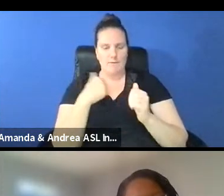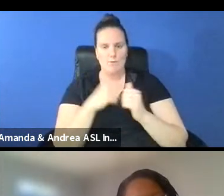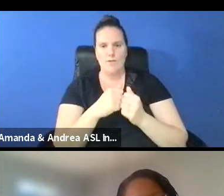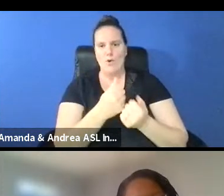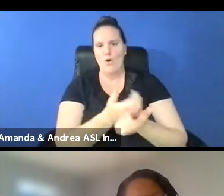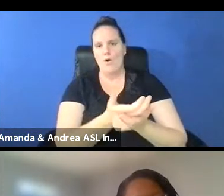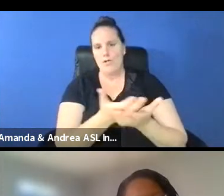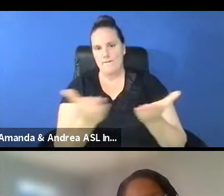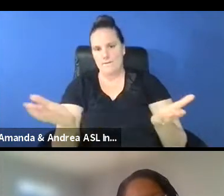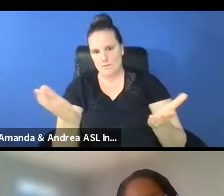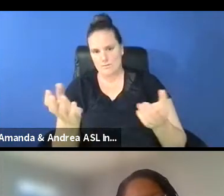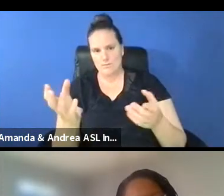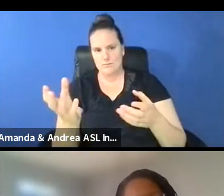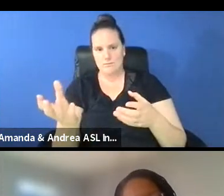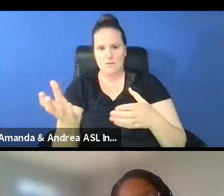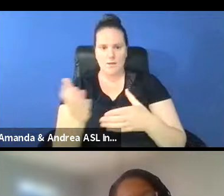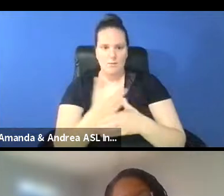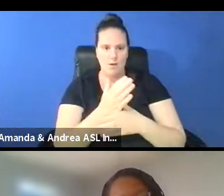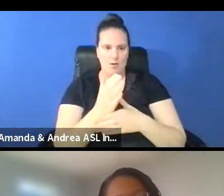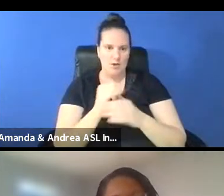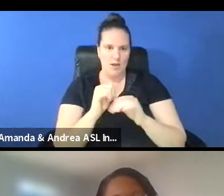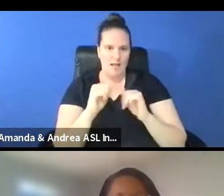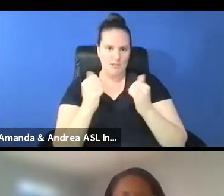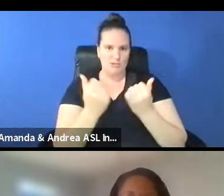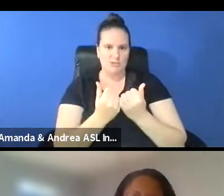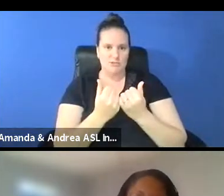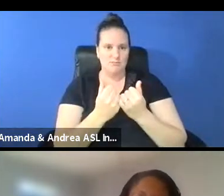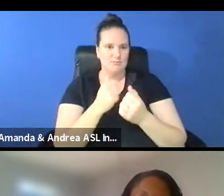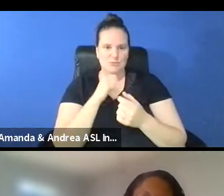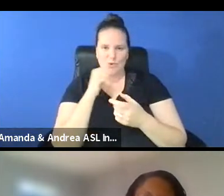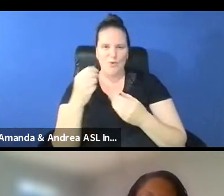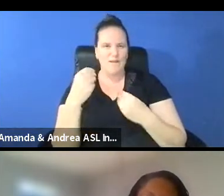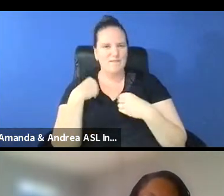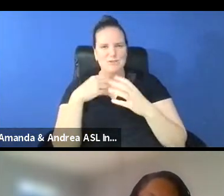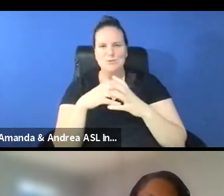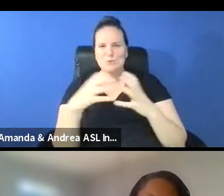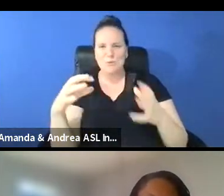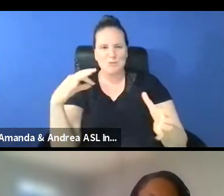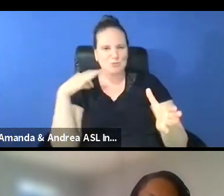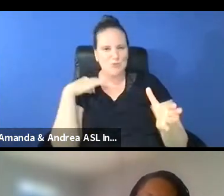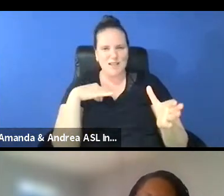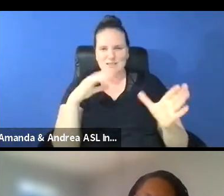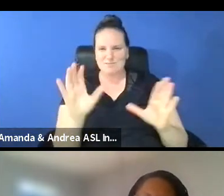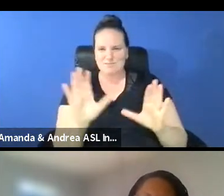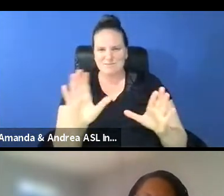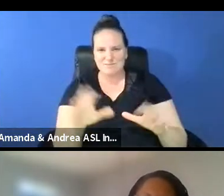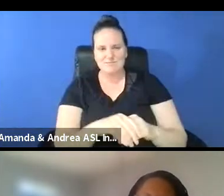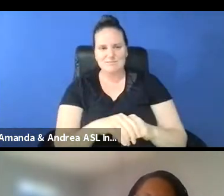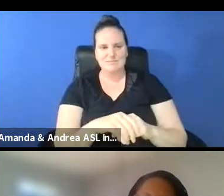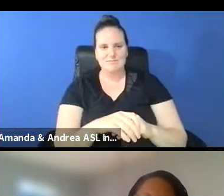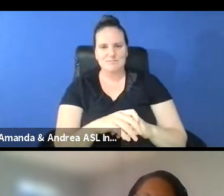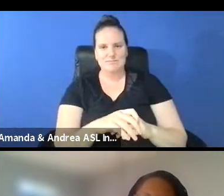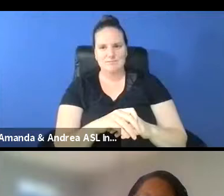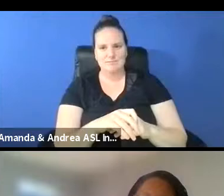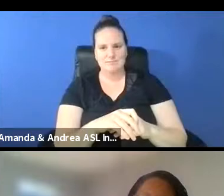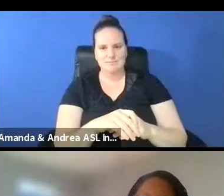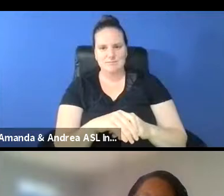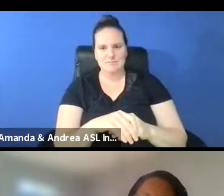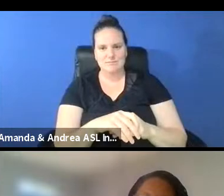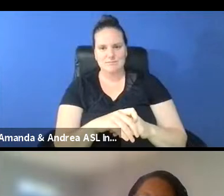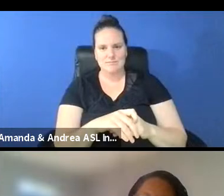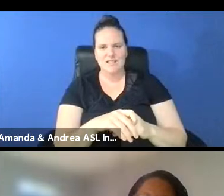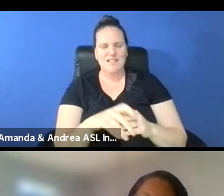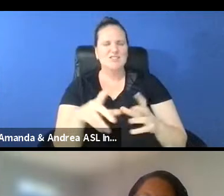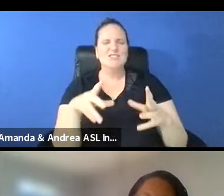as well as partner agencies. So don't give us too much credit. Well, just take it.